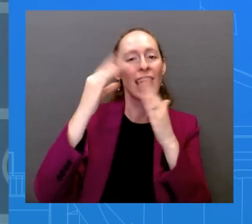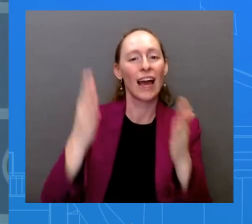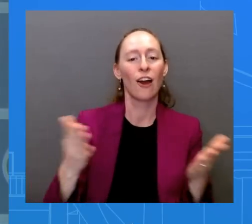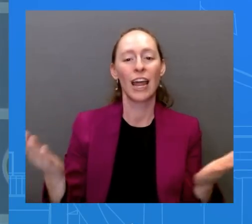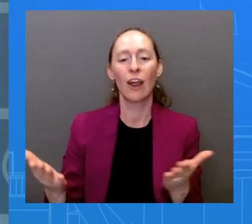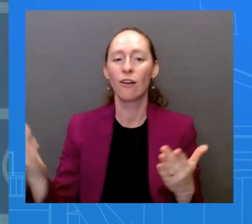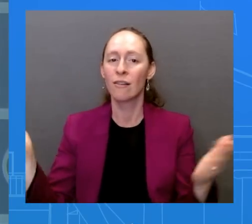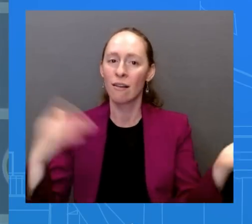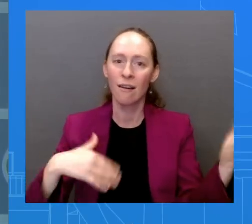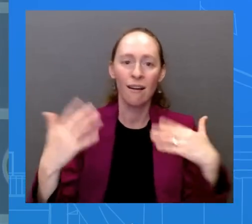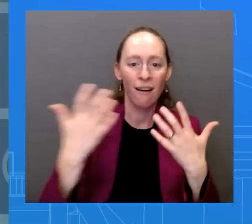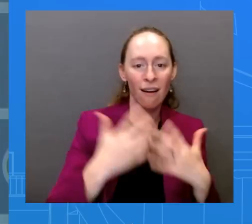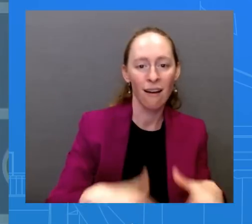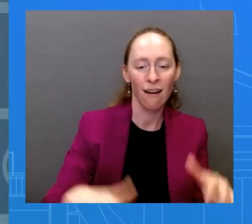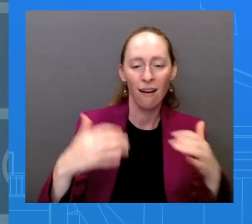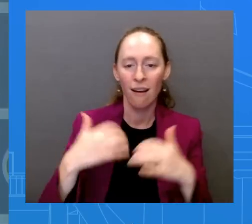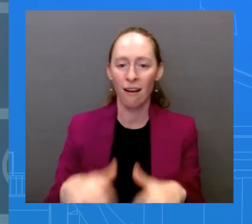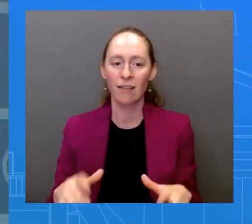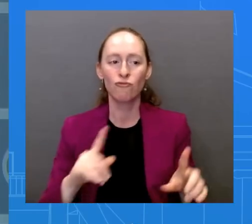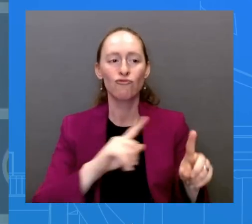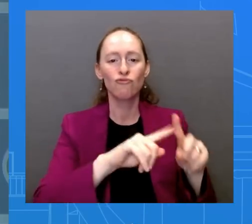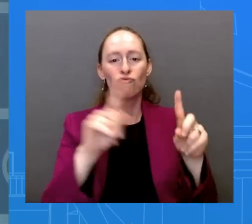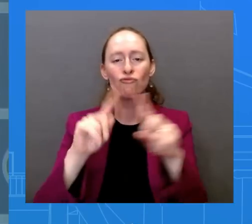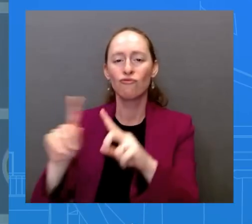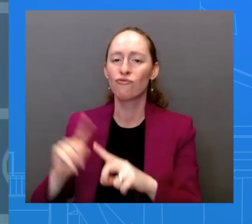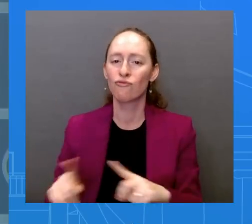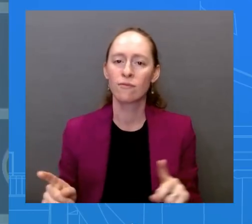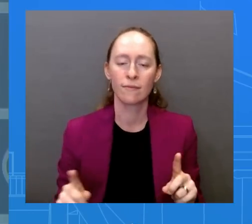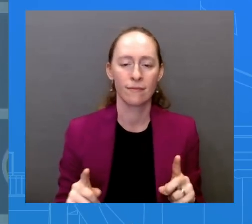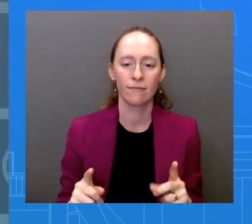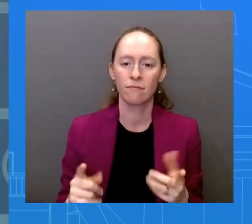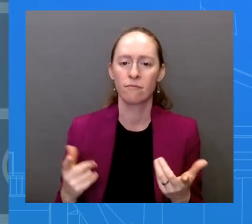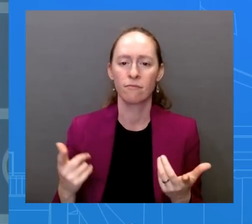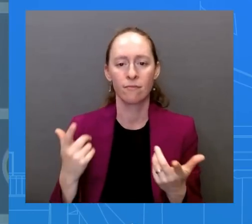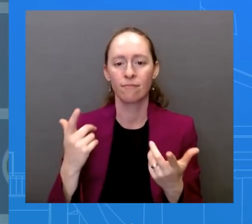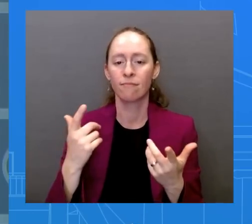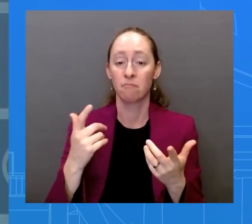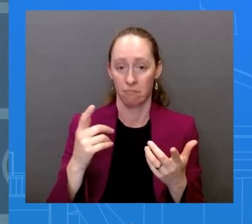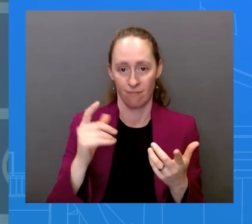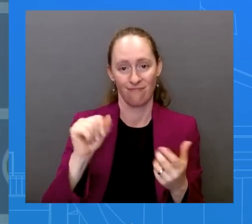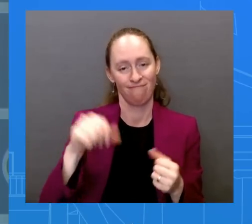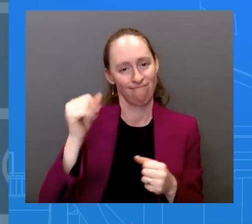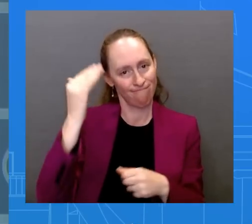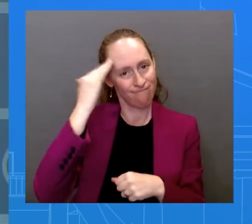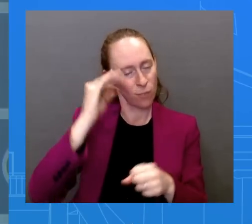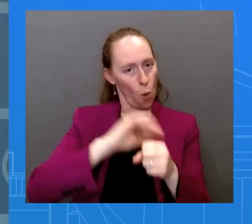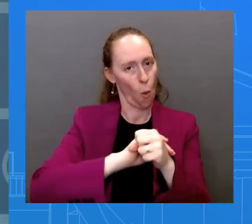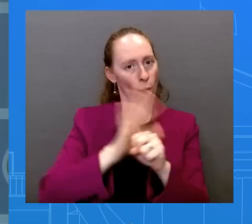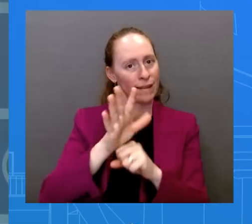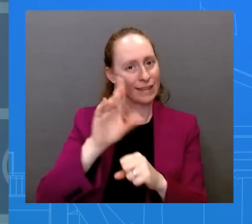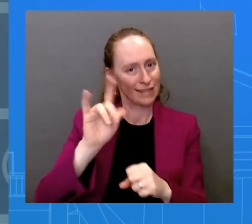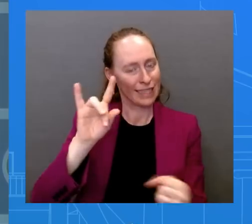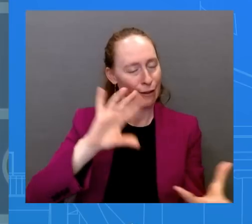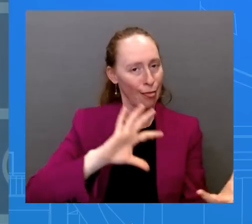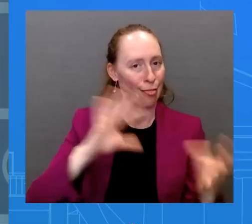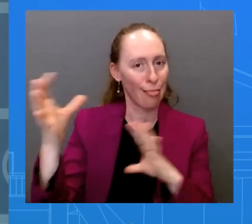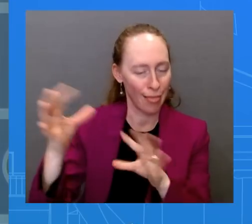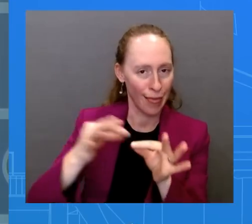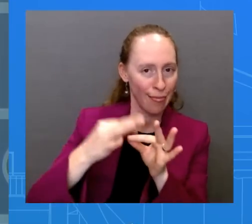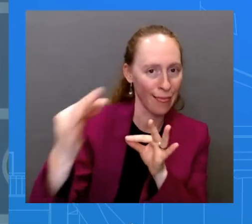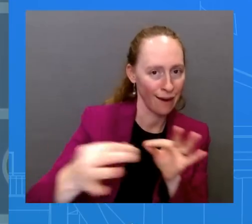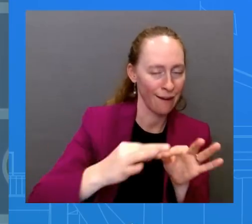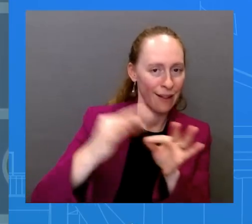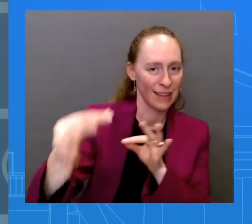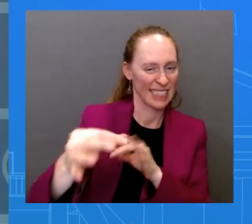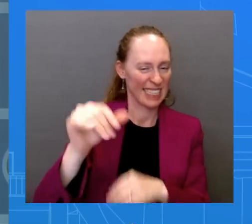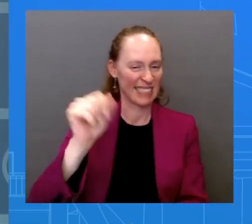official working visits throughout the administration. But as you stated, COVID has delayed many some of this as well. One quick housekeeping